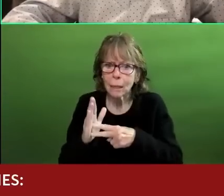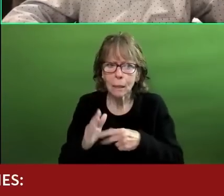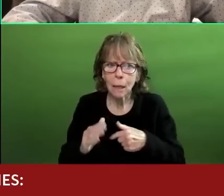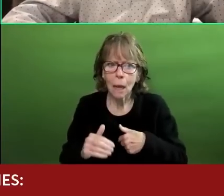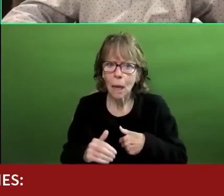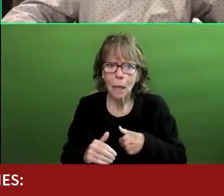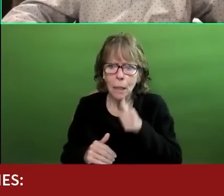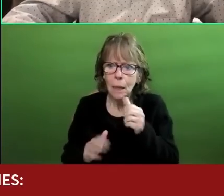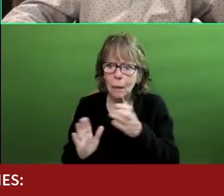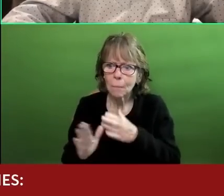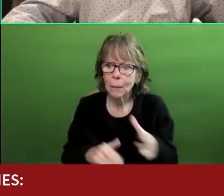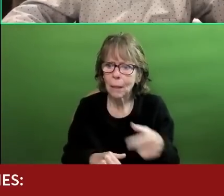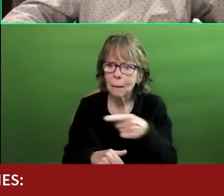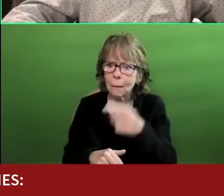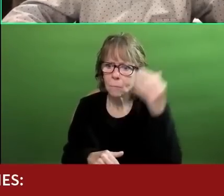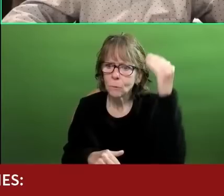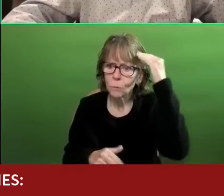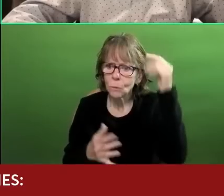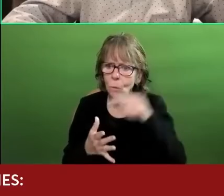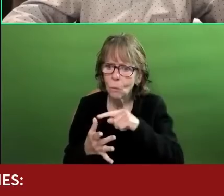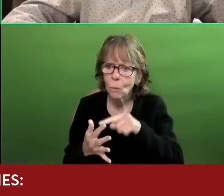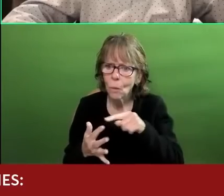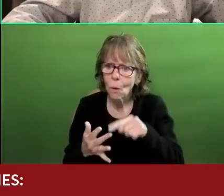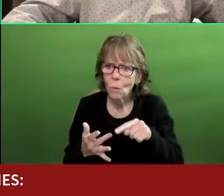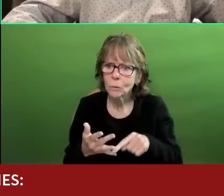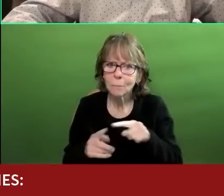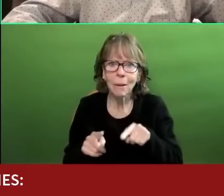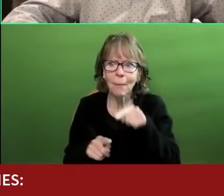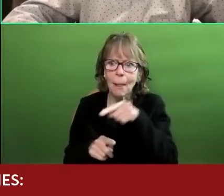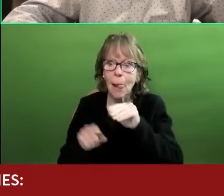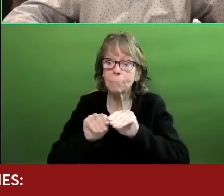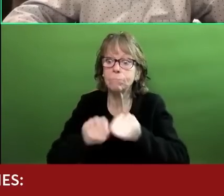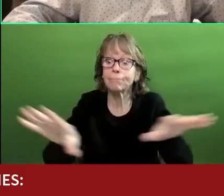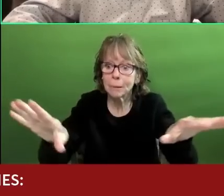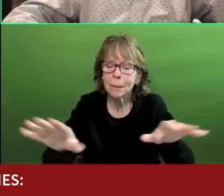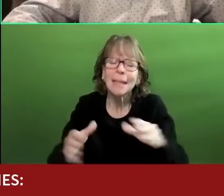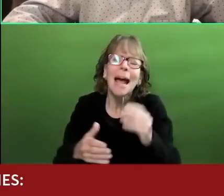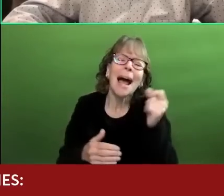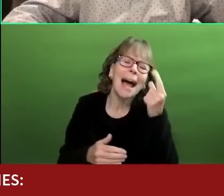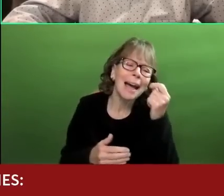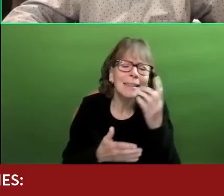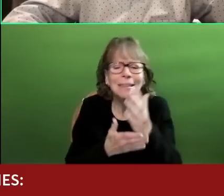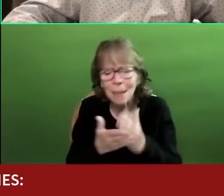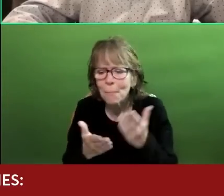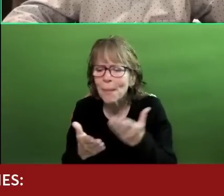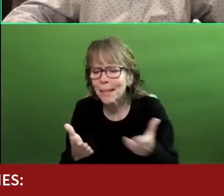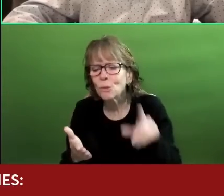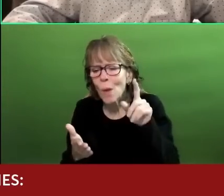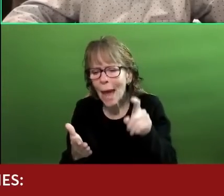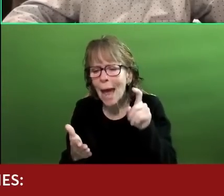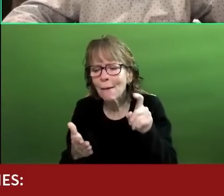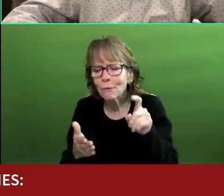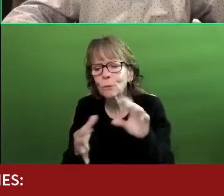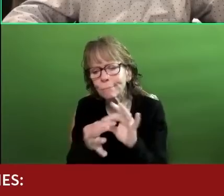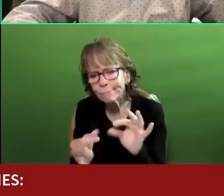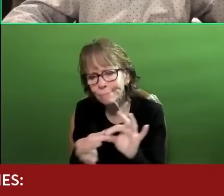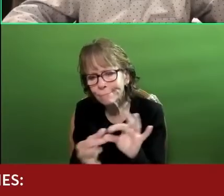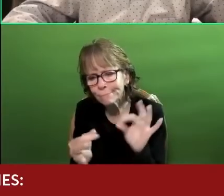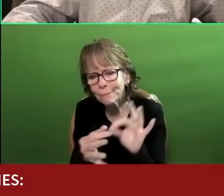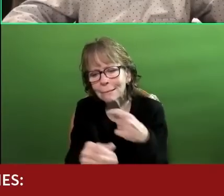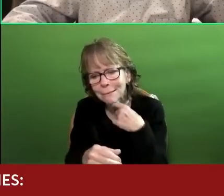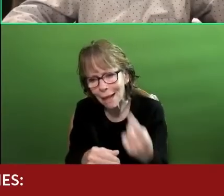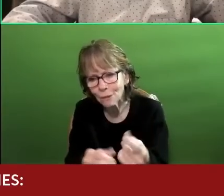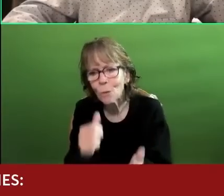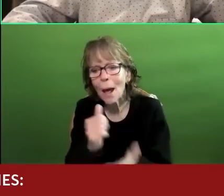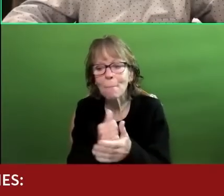that weren't medically necessary to the case or to understand the equations to calculate kidney function. In